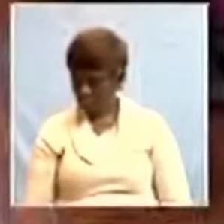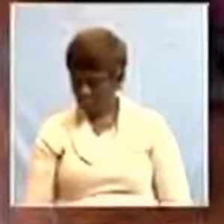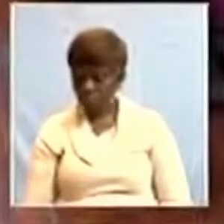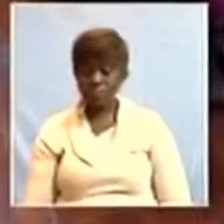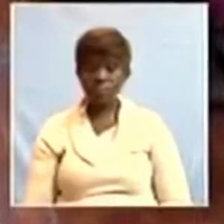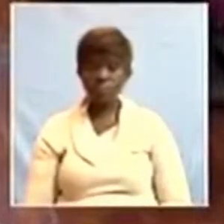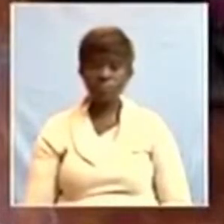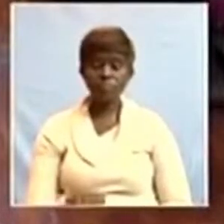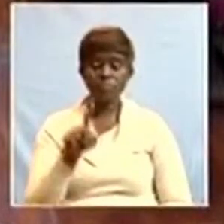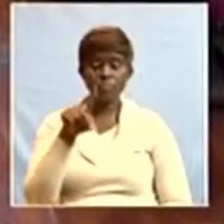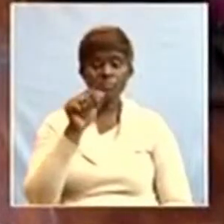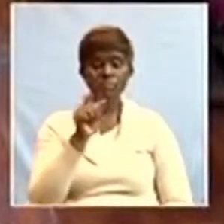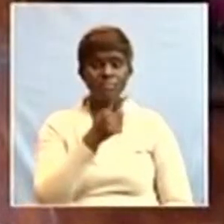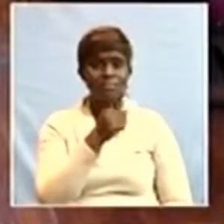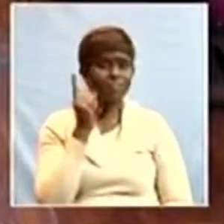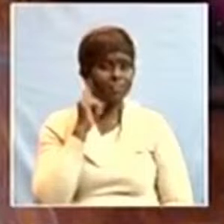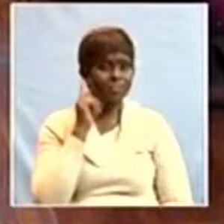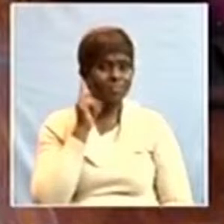PS.